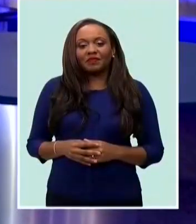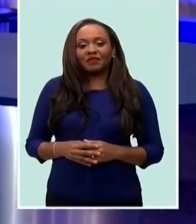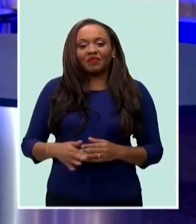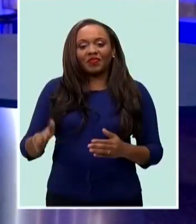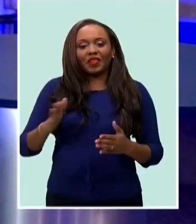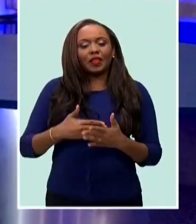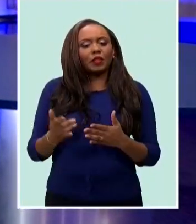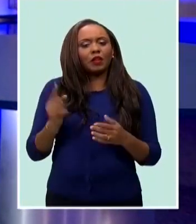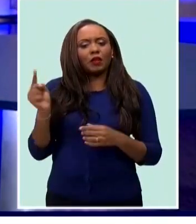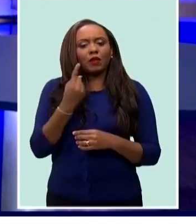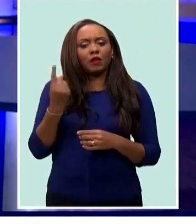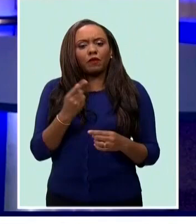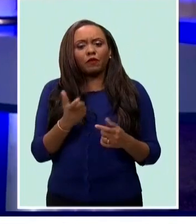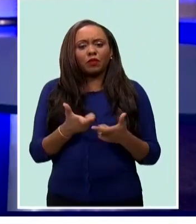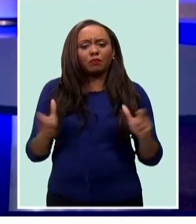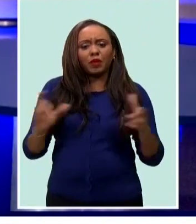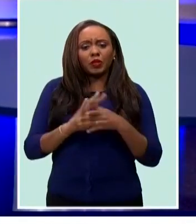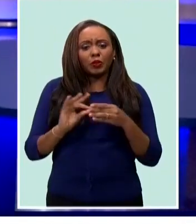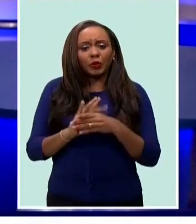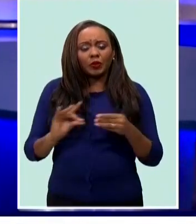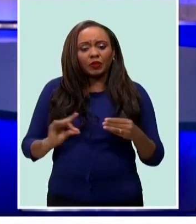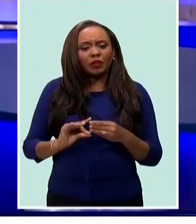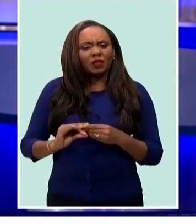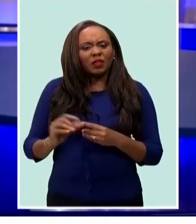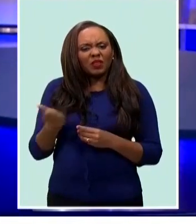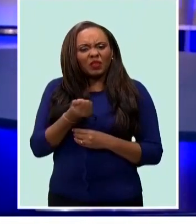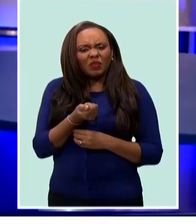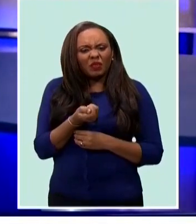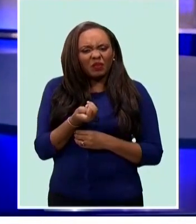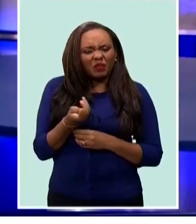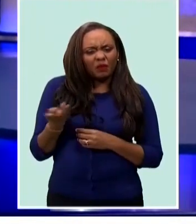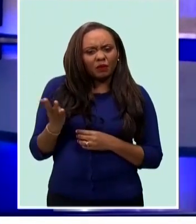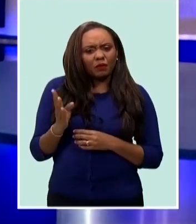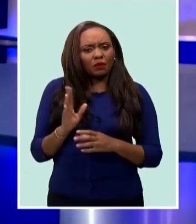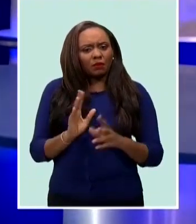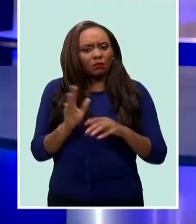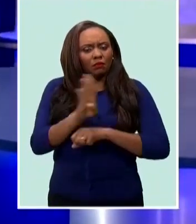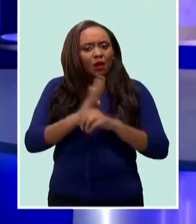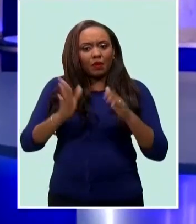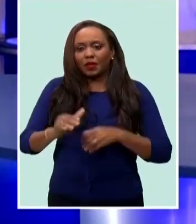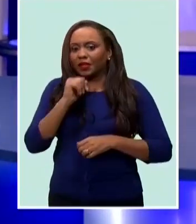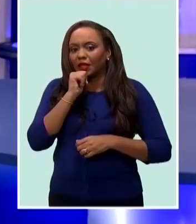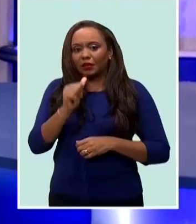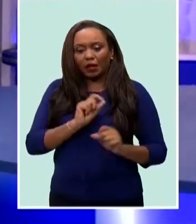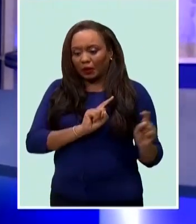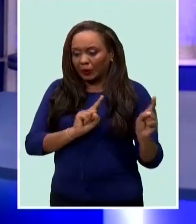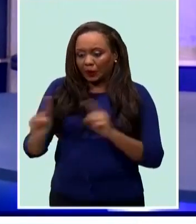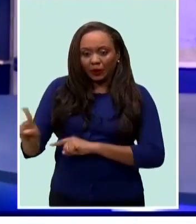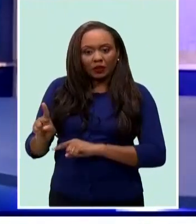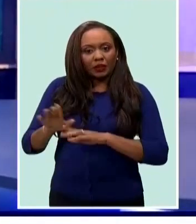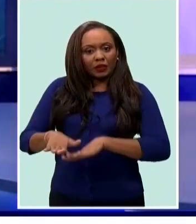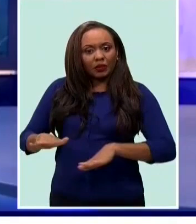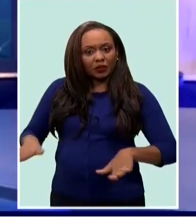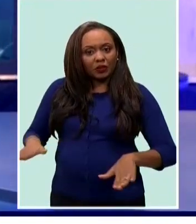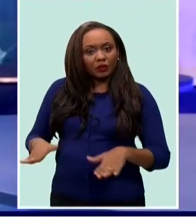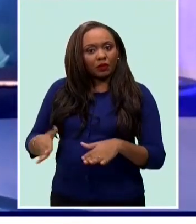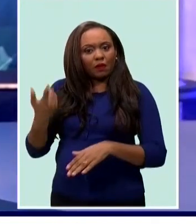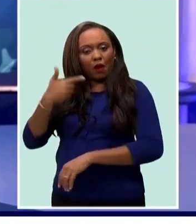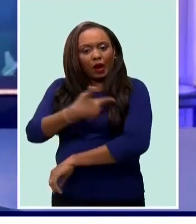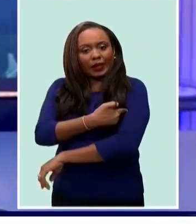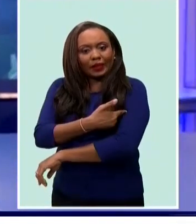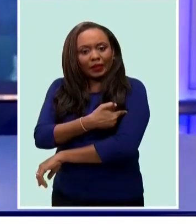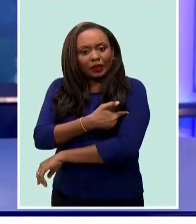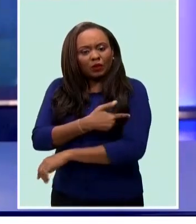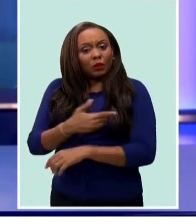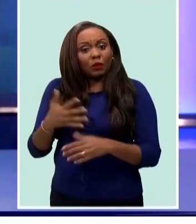Well, let's get straight to our big story, and we're hearing that fewer Barbadians are taking their children to be vaccinated, and that could be problematic with